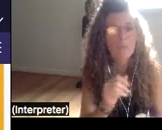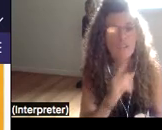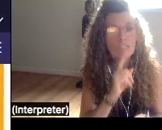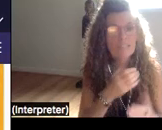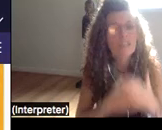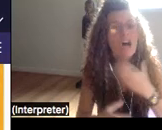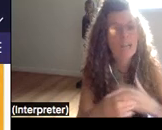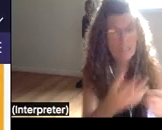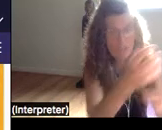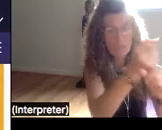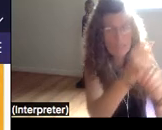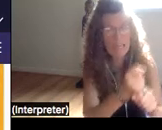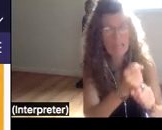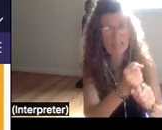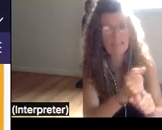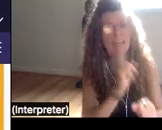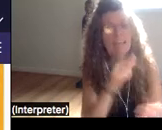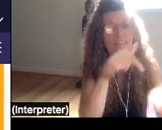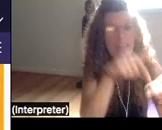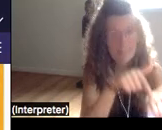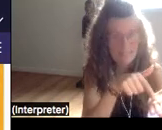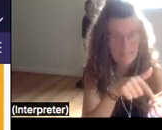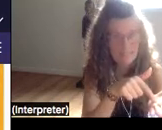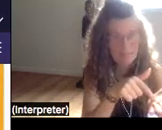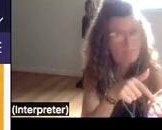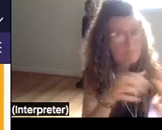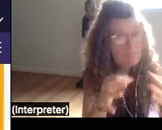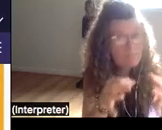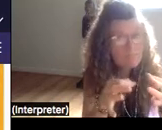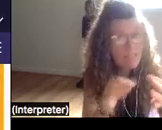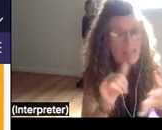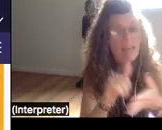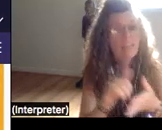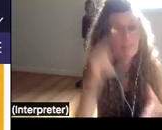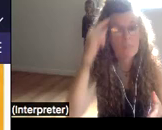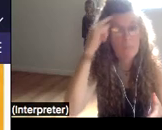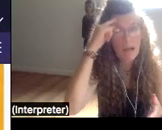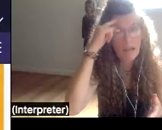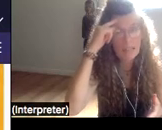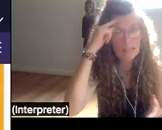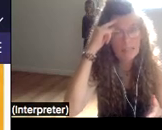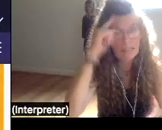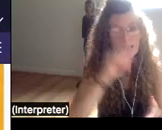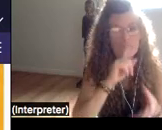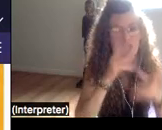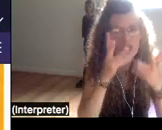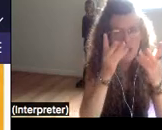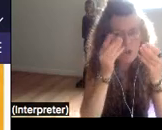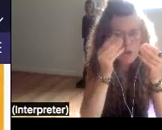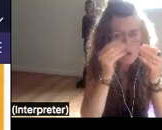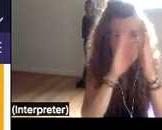and which he is longing to attain, is this: that the mind